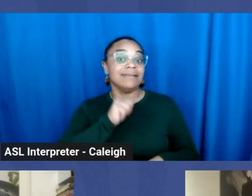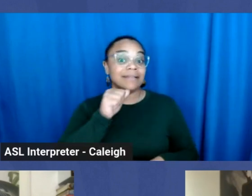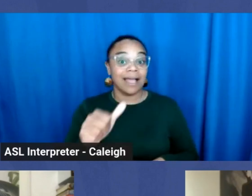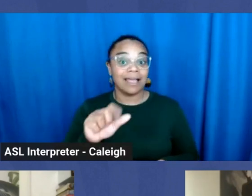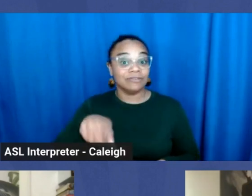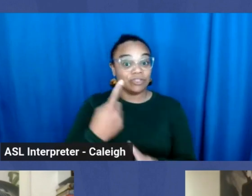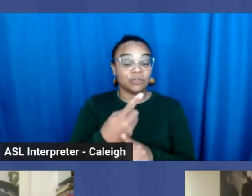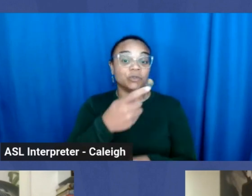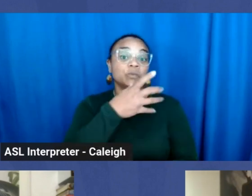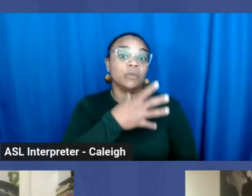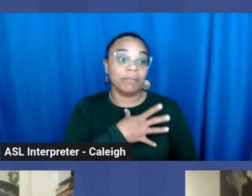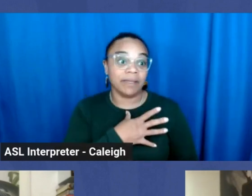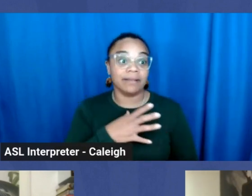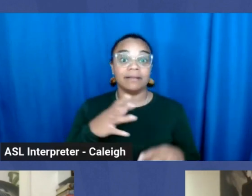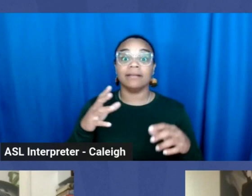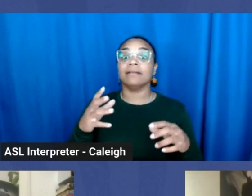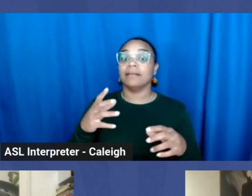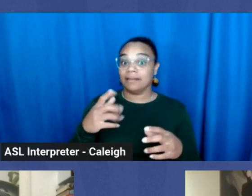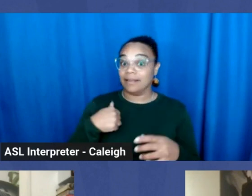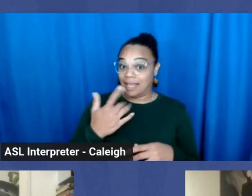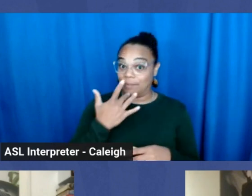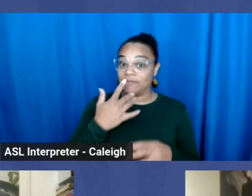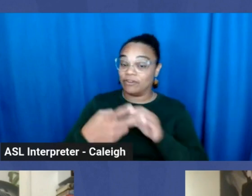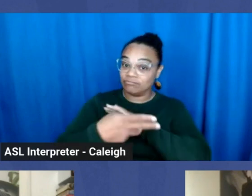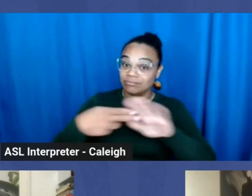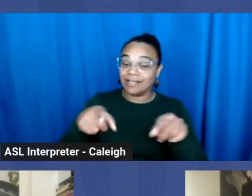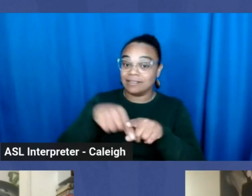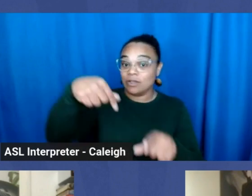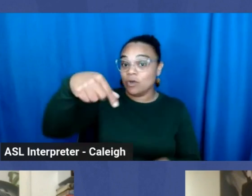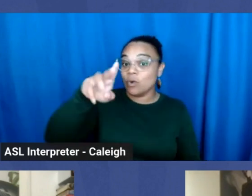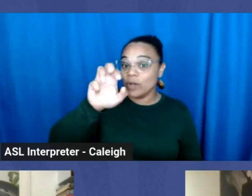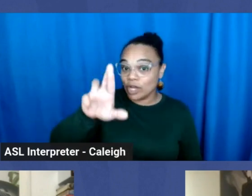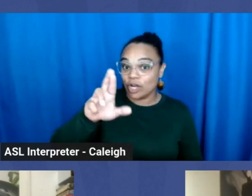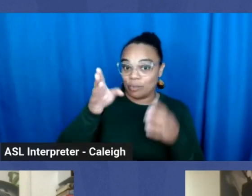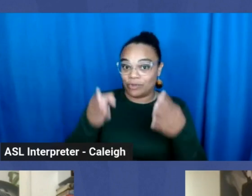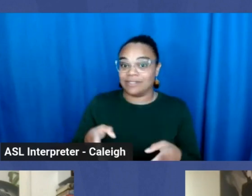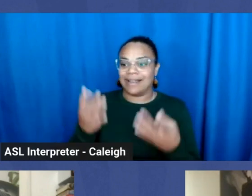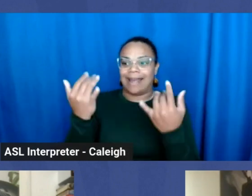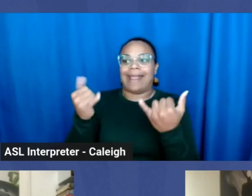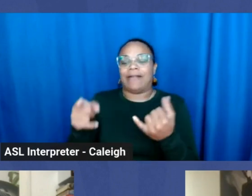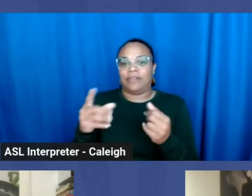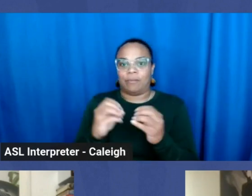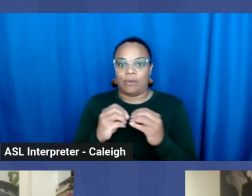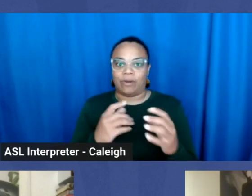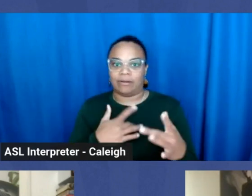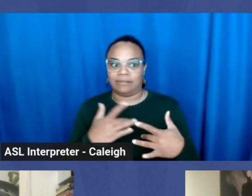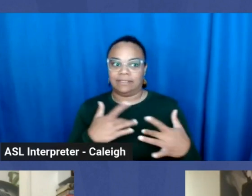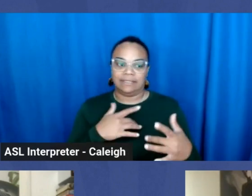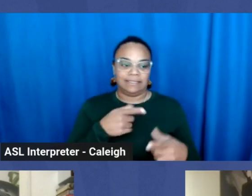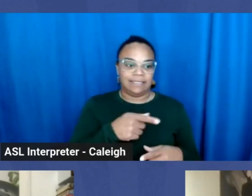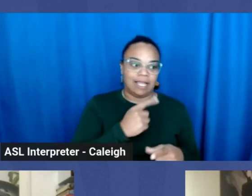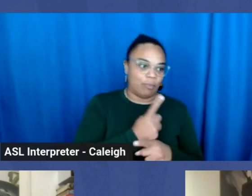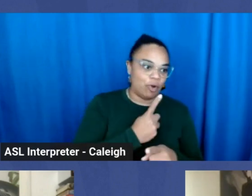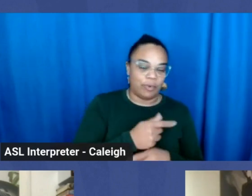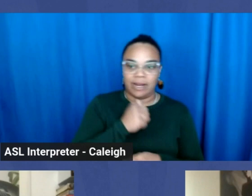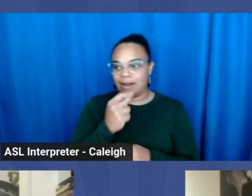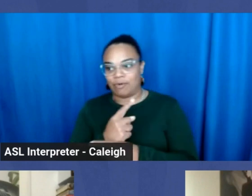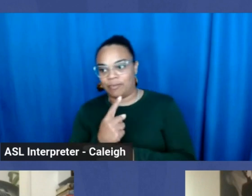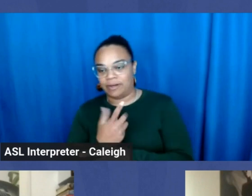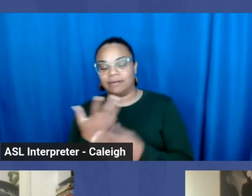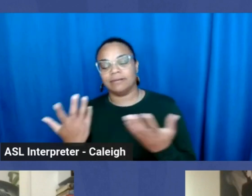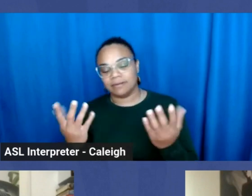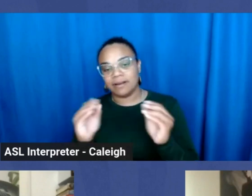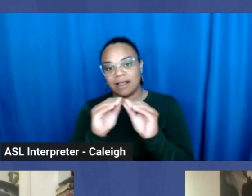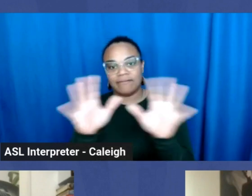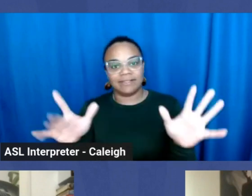person, suddenly there's a censorship about what's appropriate and what's not appropriate. It is no secret that Spelman